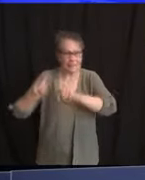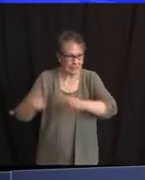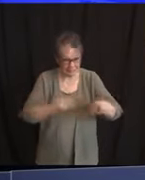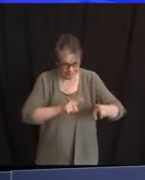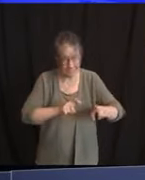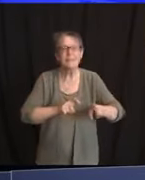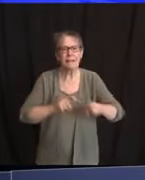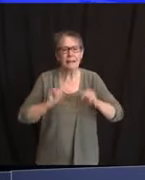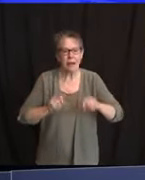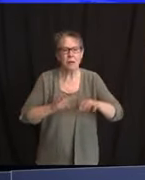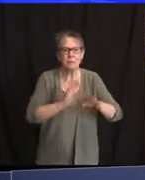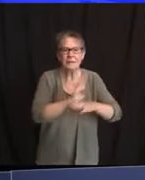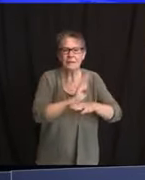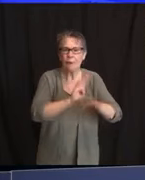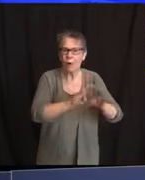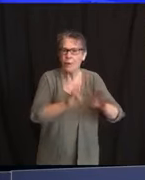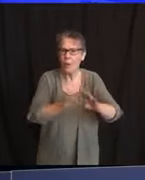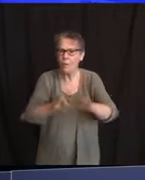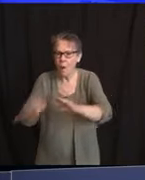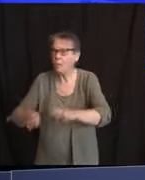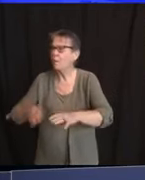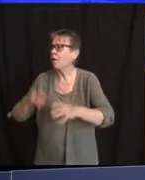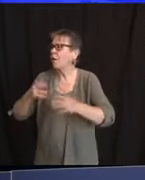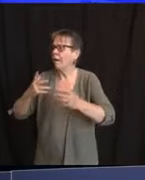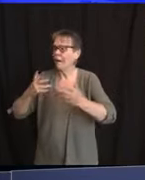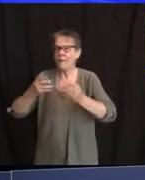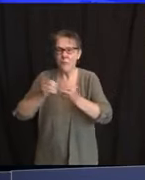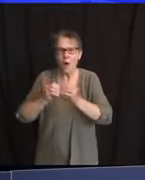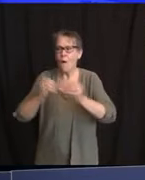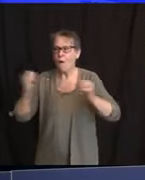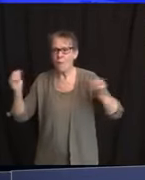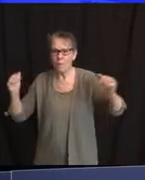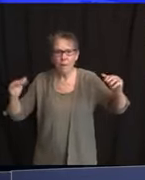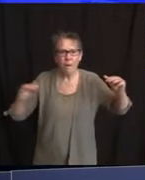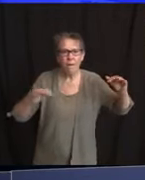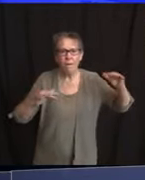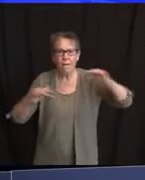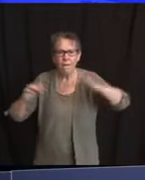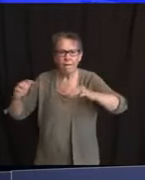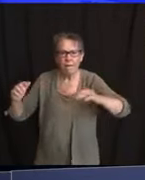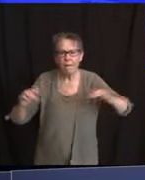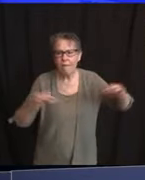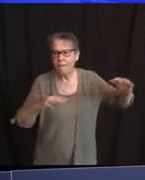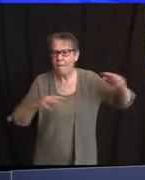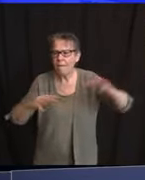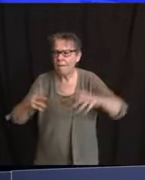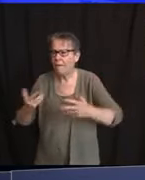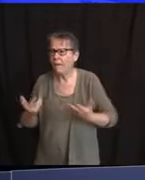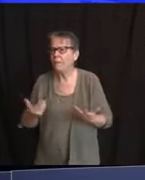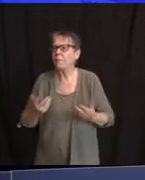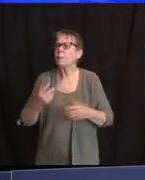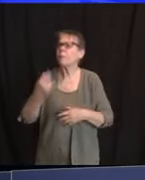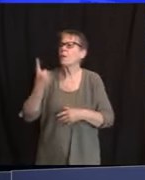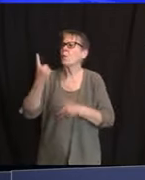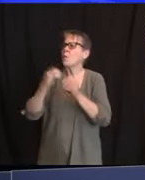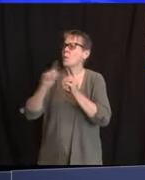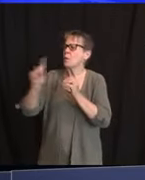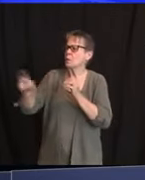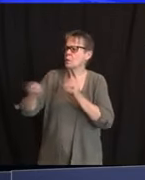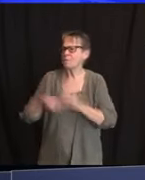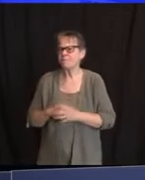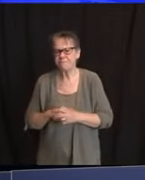back. Absolutely. Dave's over here, Martel. That's John, by the way. John, introduce yourself, please. Hi, thanks. Senator,